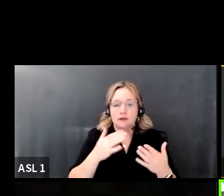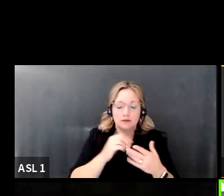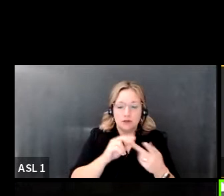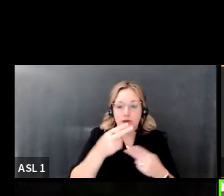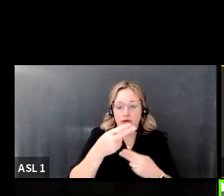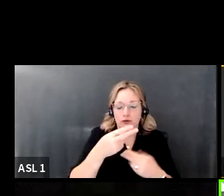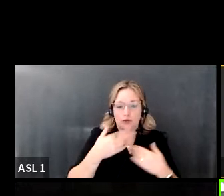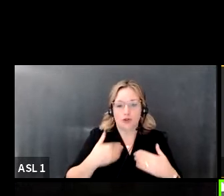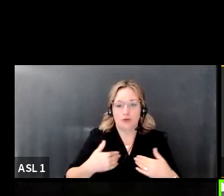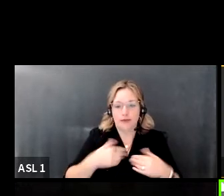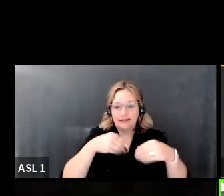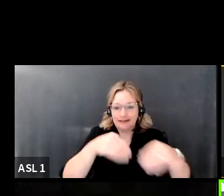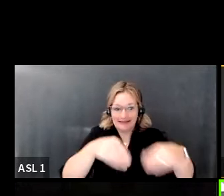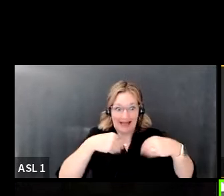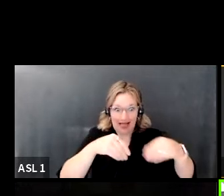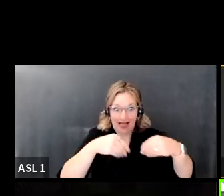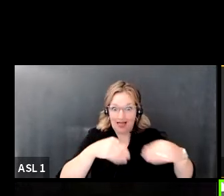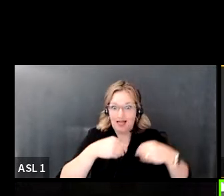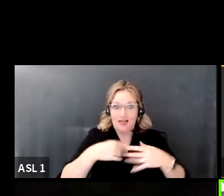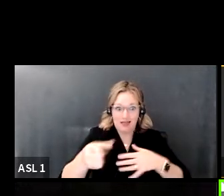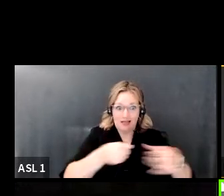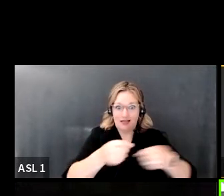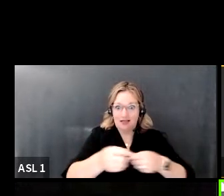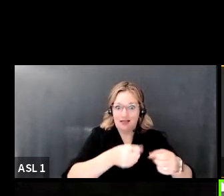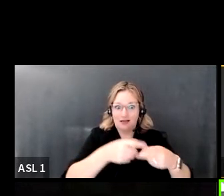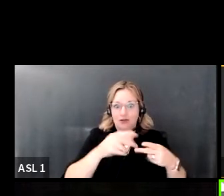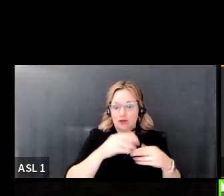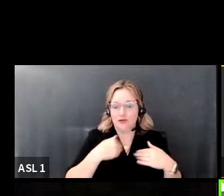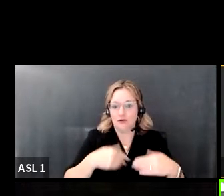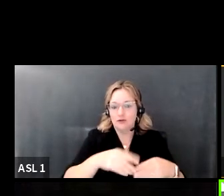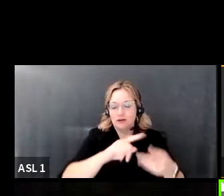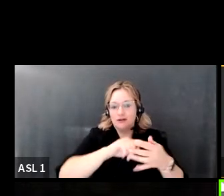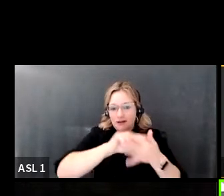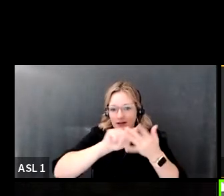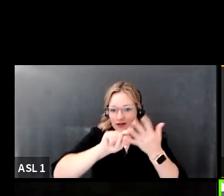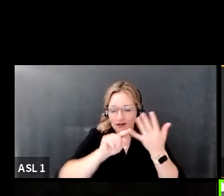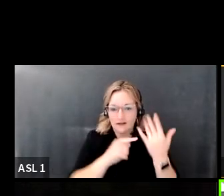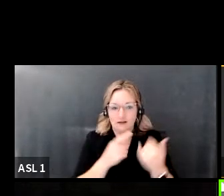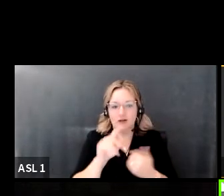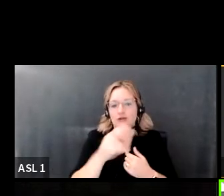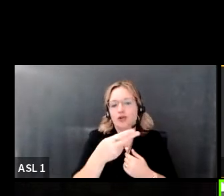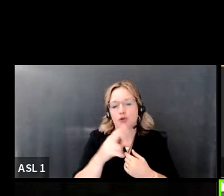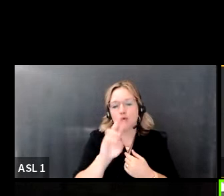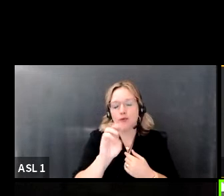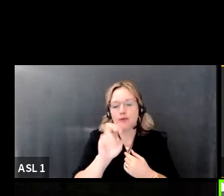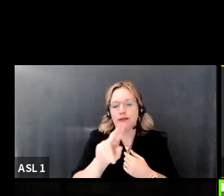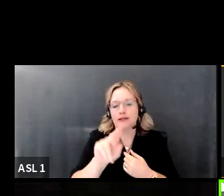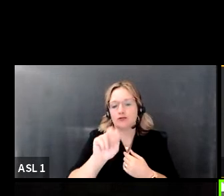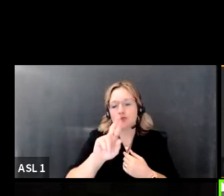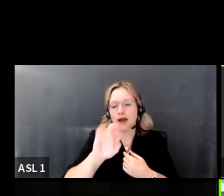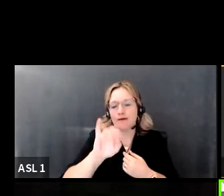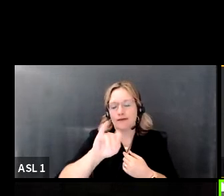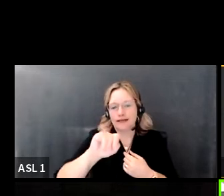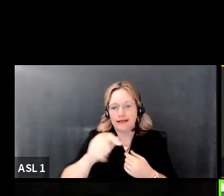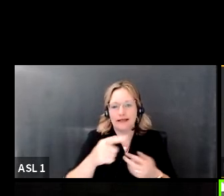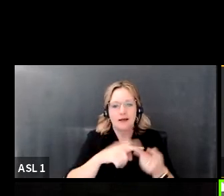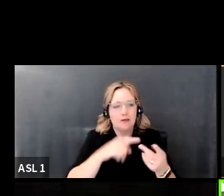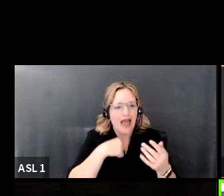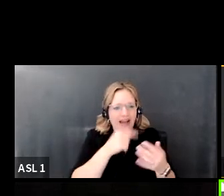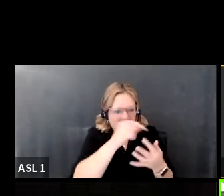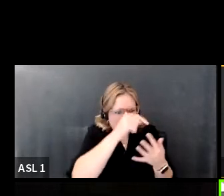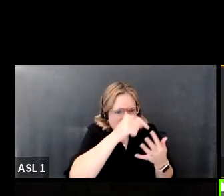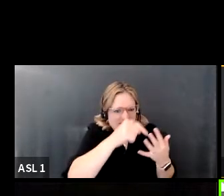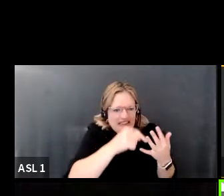vaw has been an express priority for this chief and the previous chiefs but we can only spread it so thin for so far for so